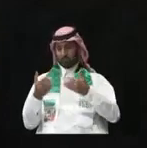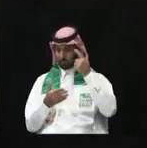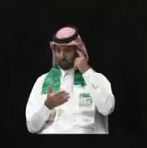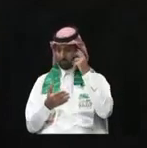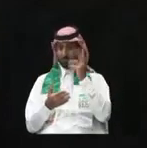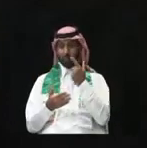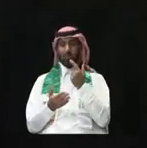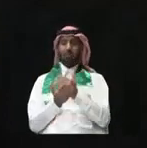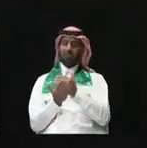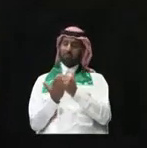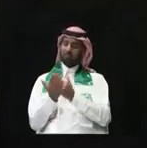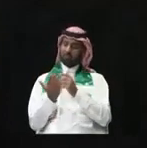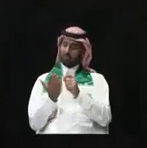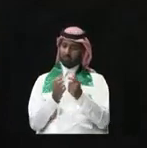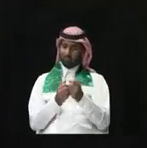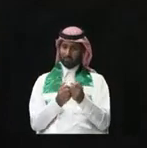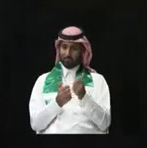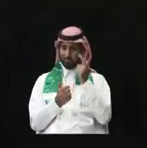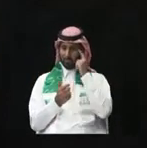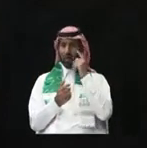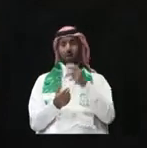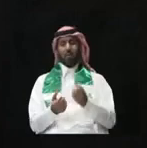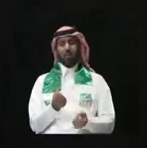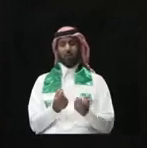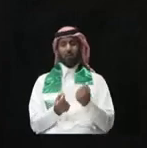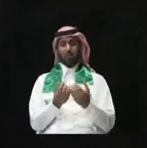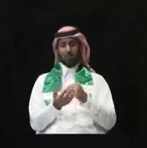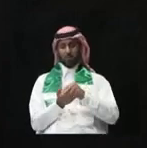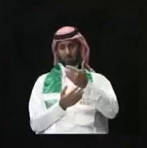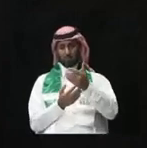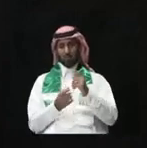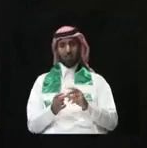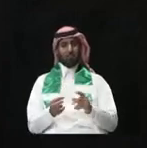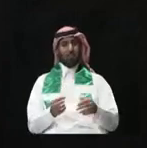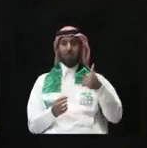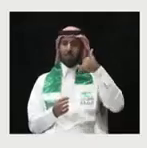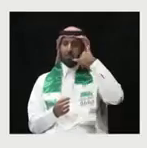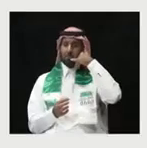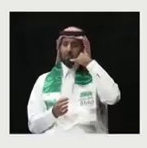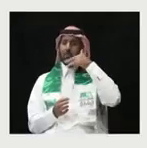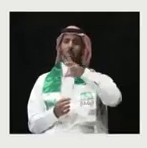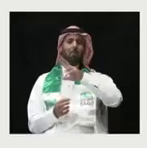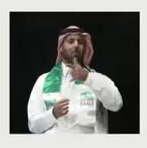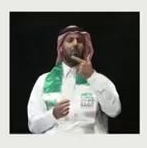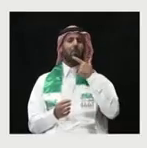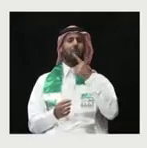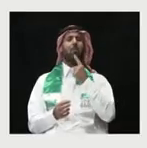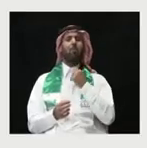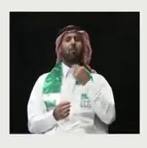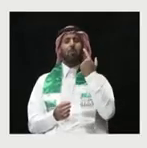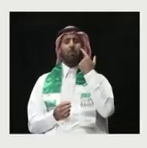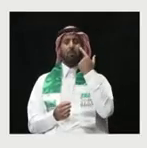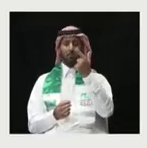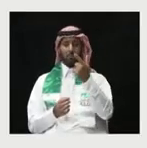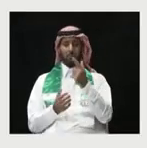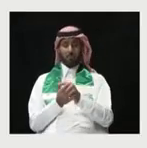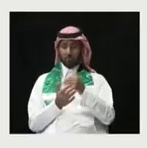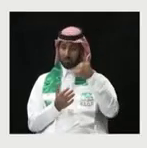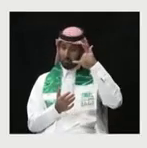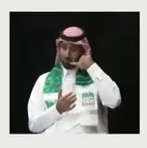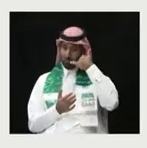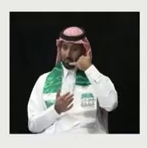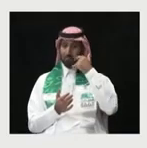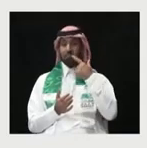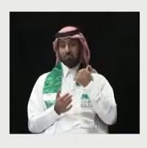use blogs, video calls, and online chat. What about you? Which ones is your favorite? Do you prefer cell phones,